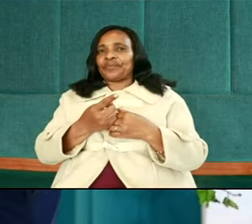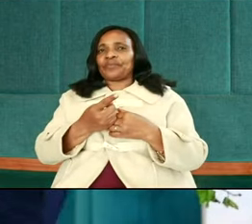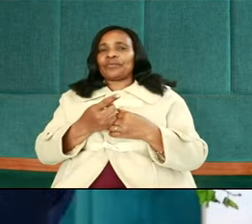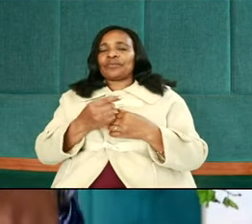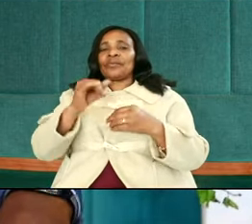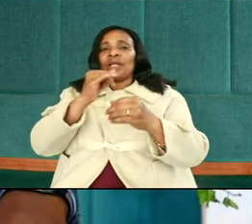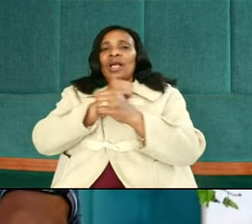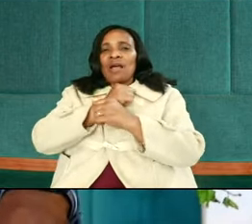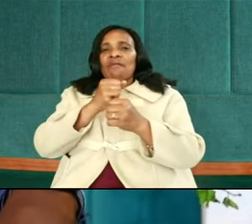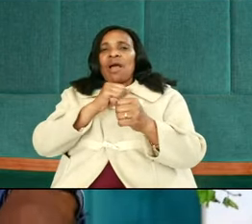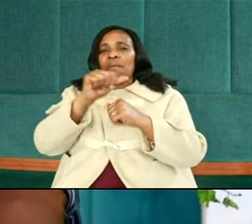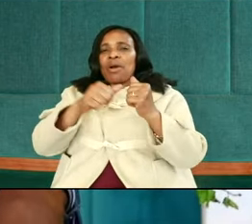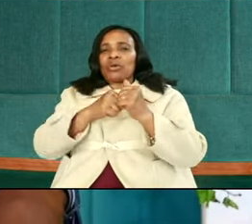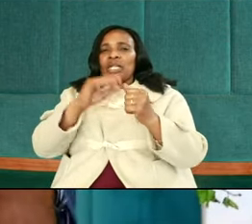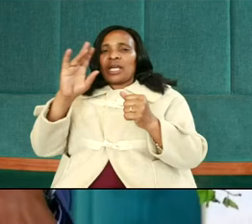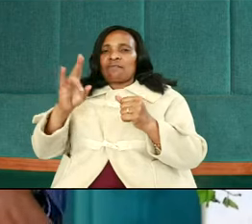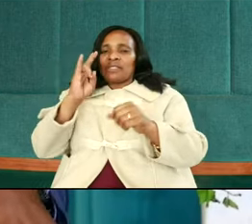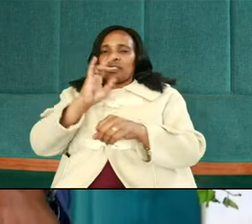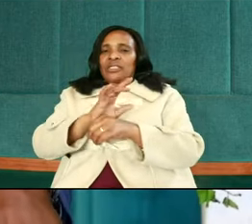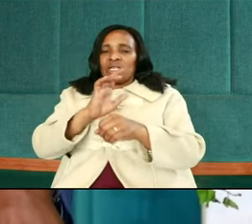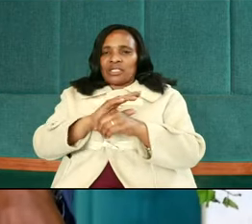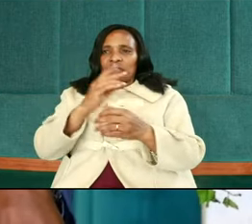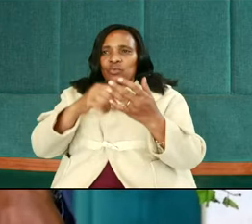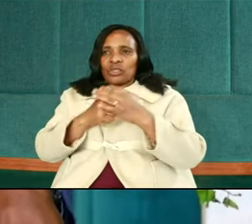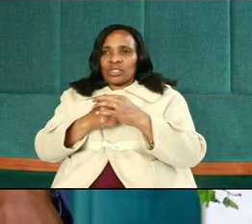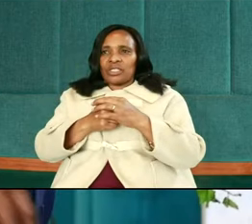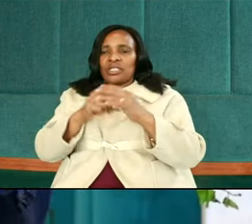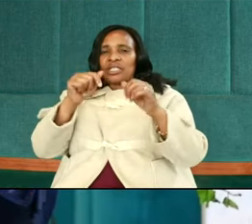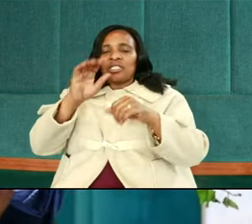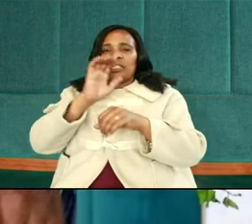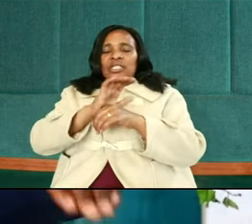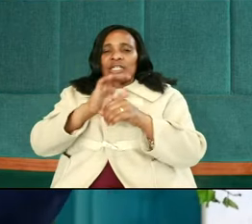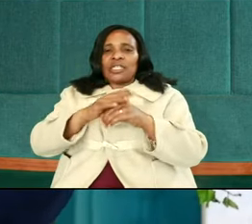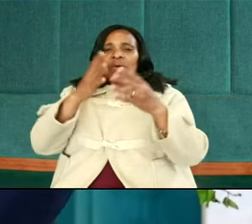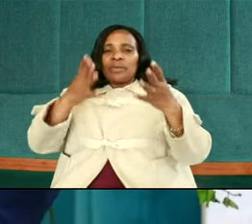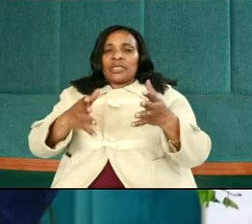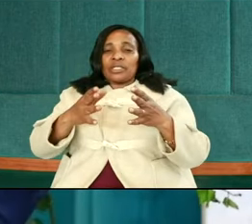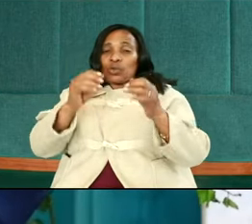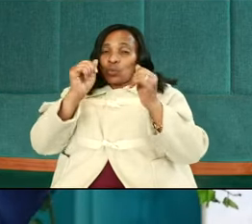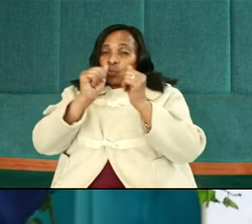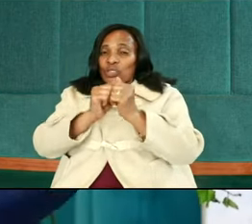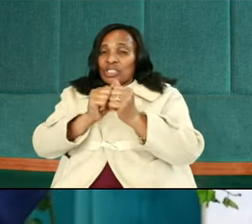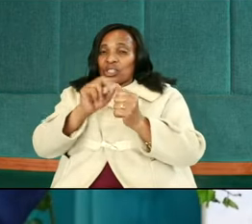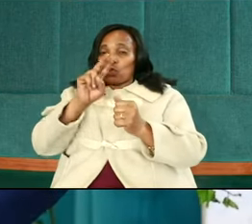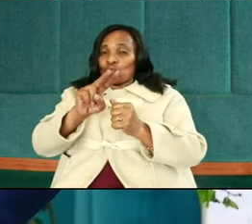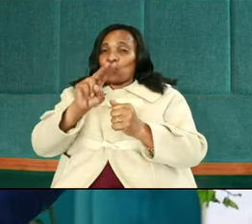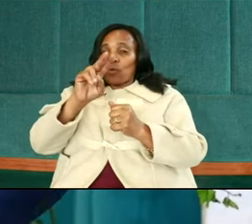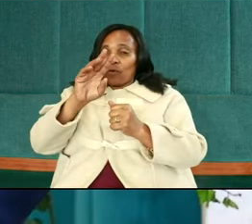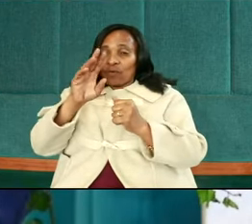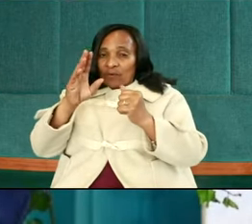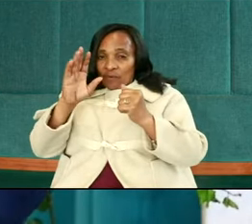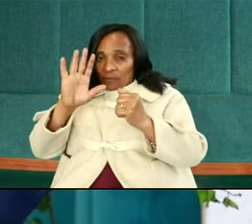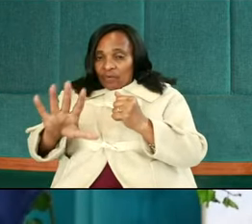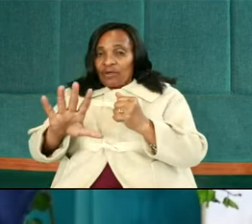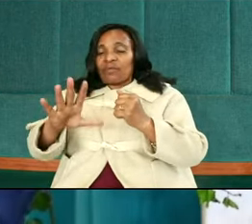I love about the Seventh-day Adventist Church is that this church is present within 256